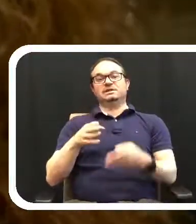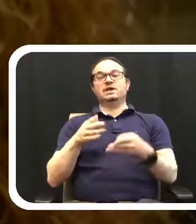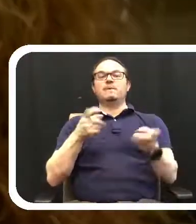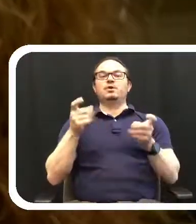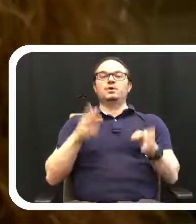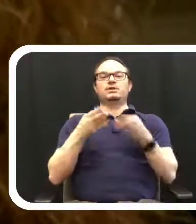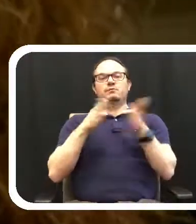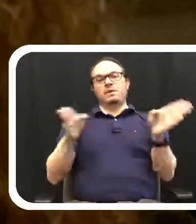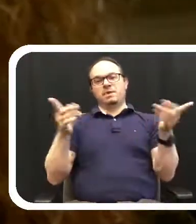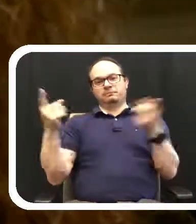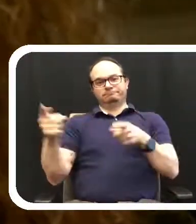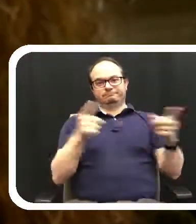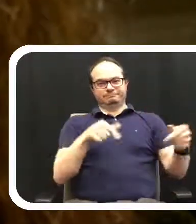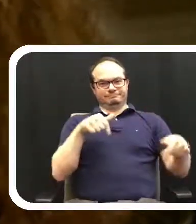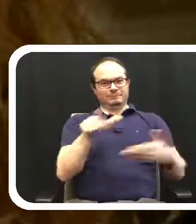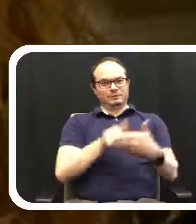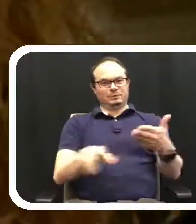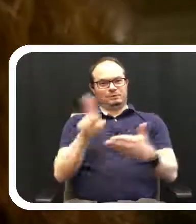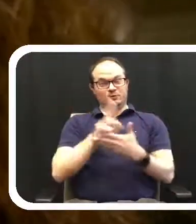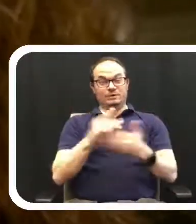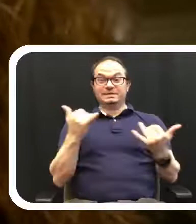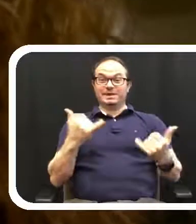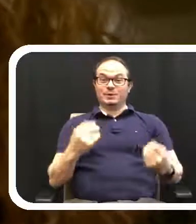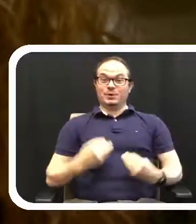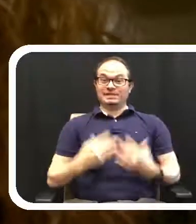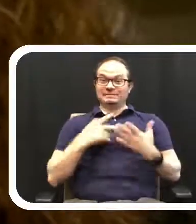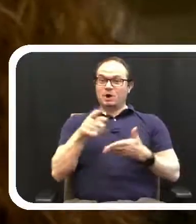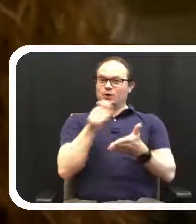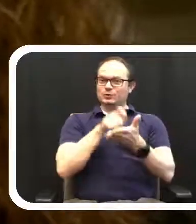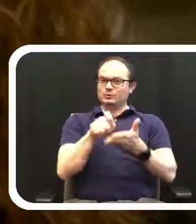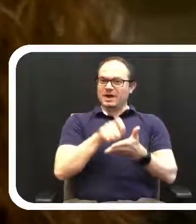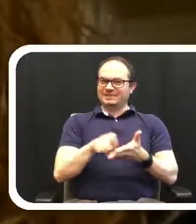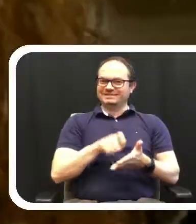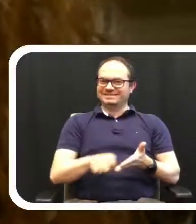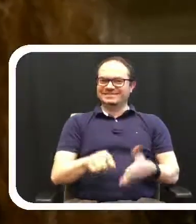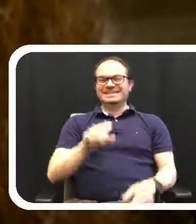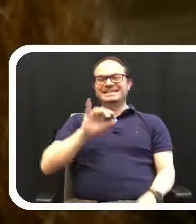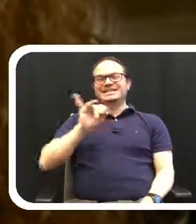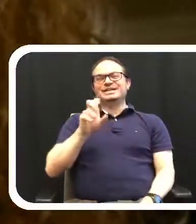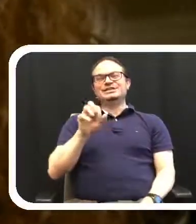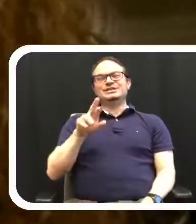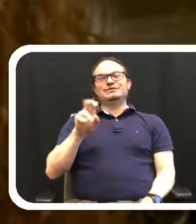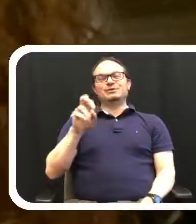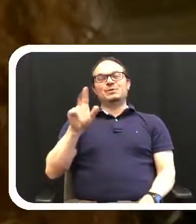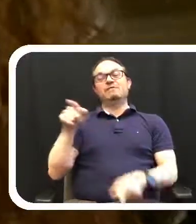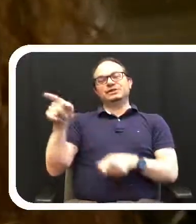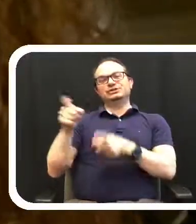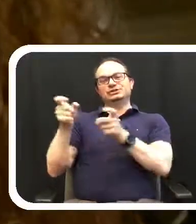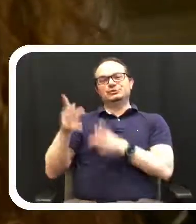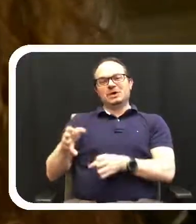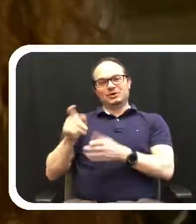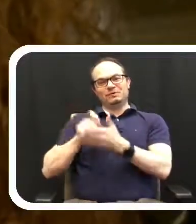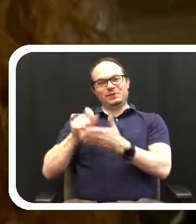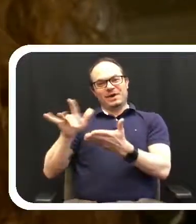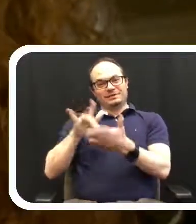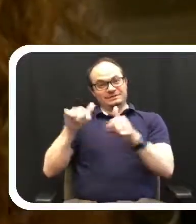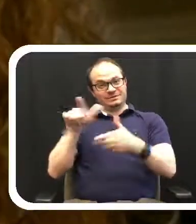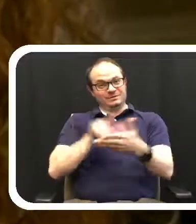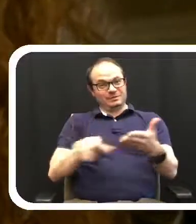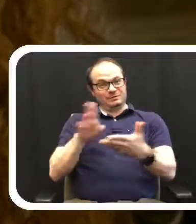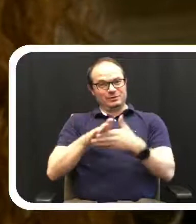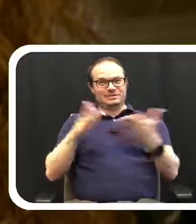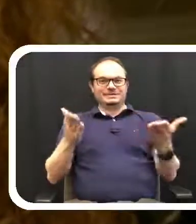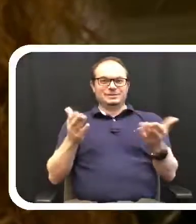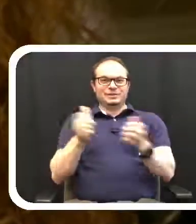Lamar University, and today we're going to inspire you to write. Jennifer Ravey, the Director of the Writing Center at Lamar University, is